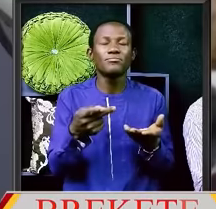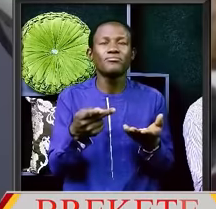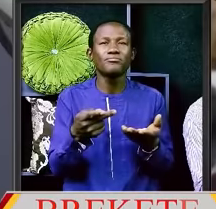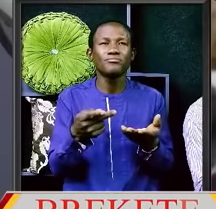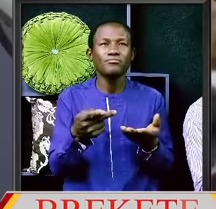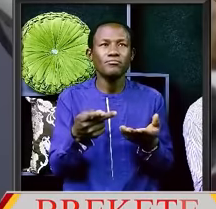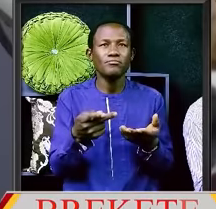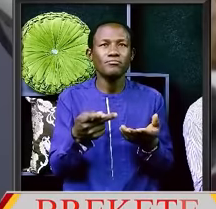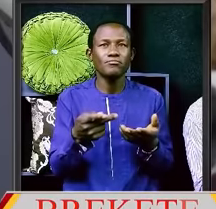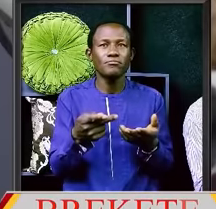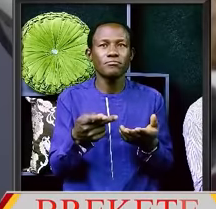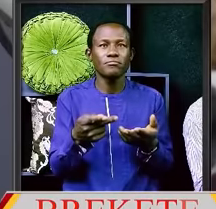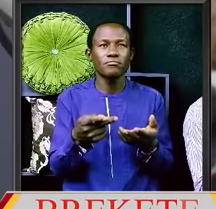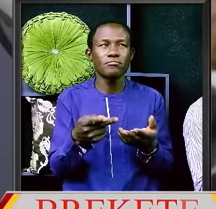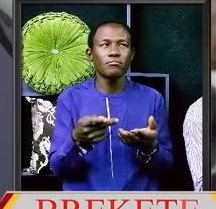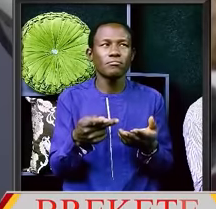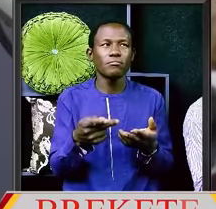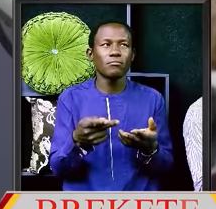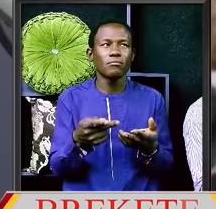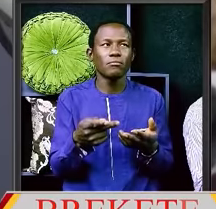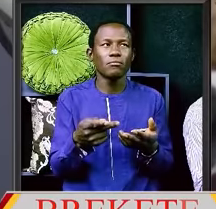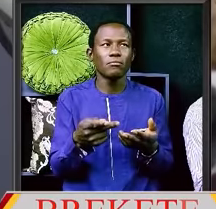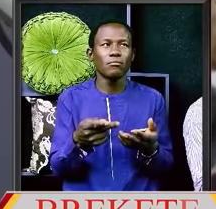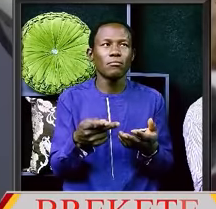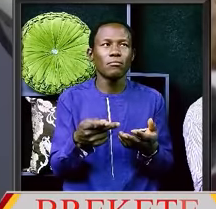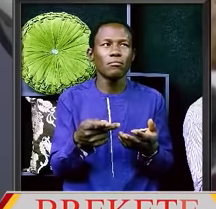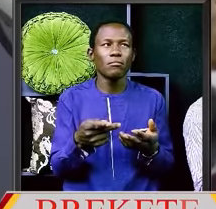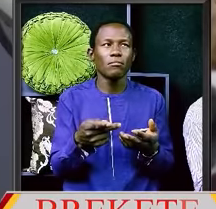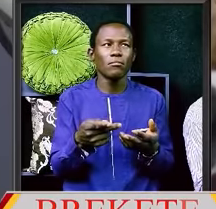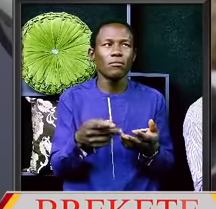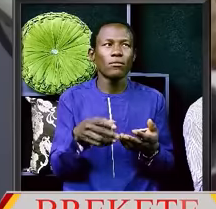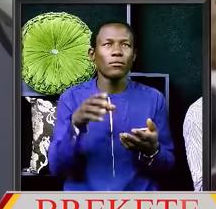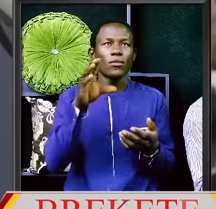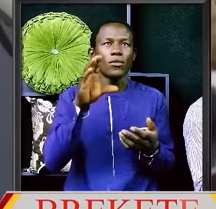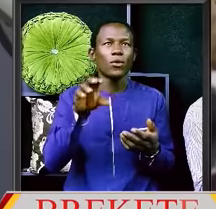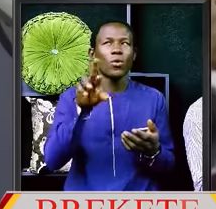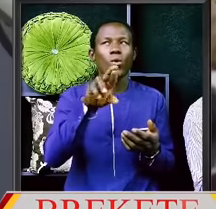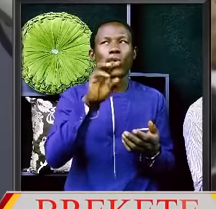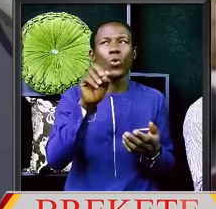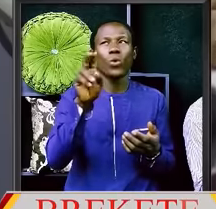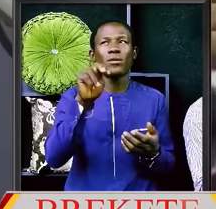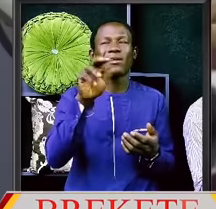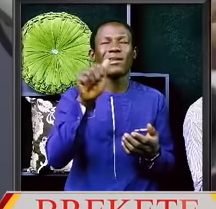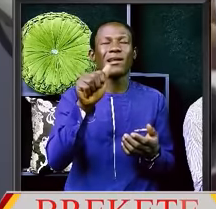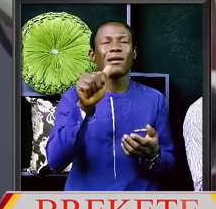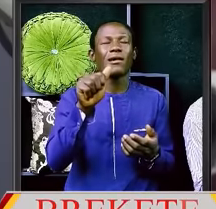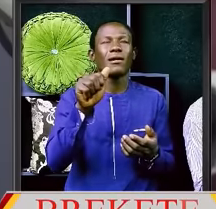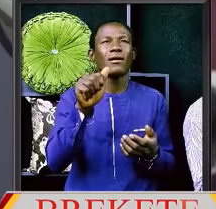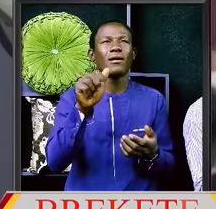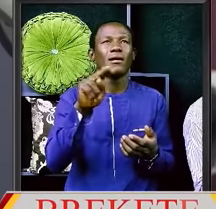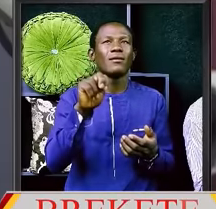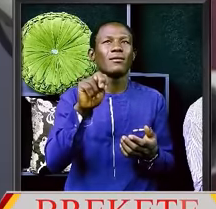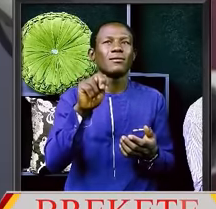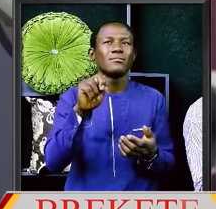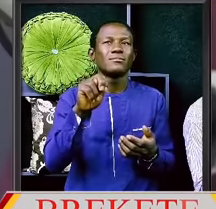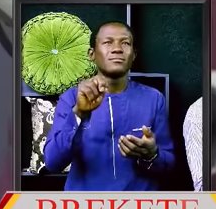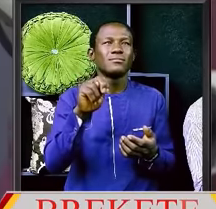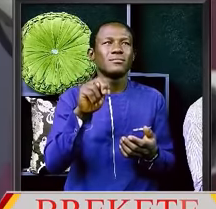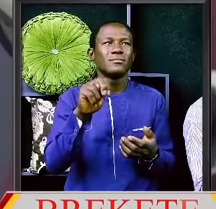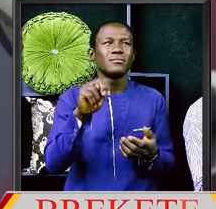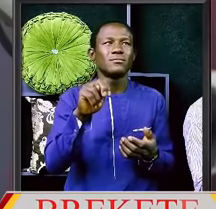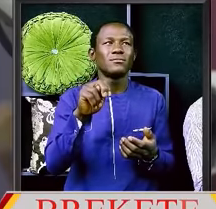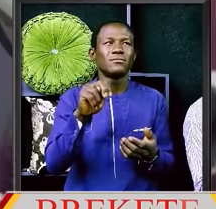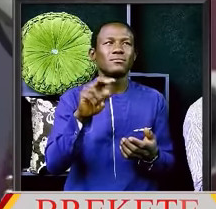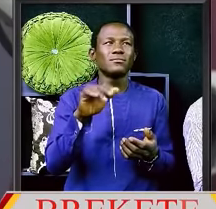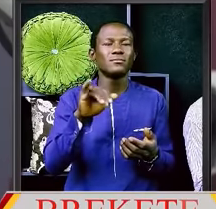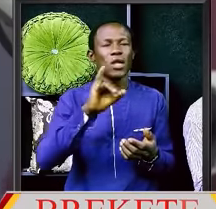one death, justice for Mohbad. Coroner's inquest is not a court case yet. This questioning. But